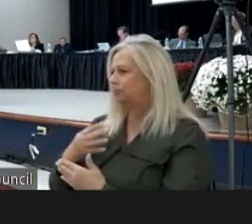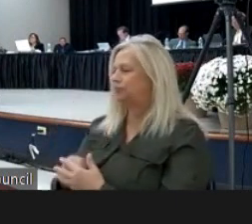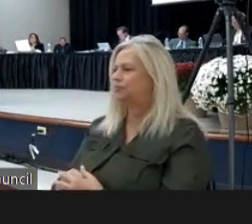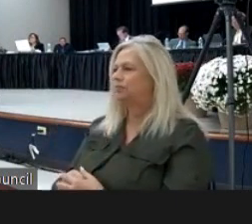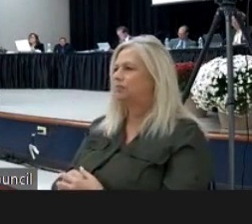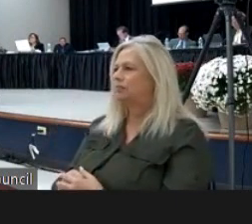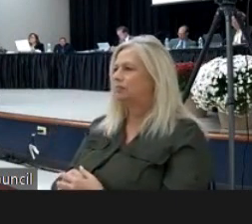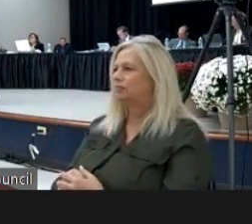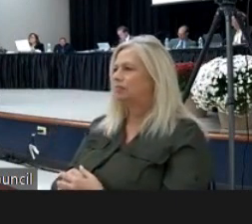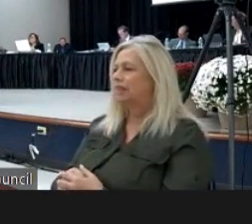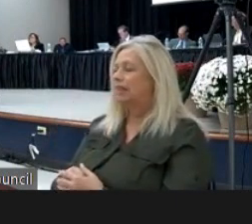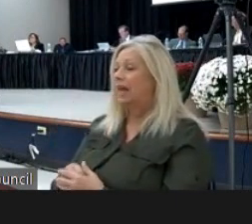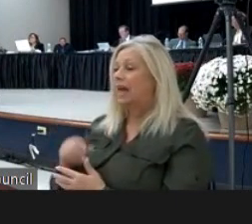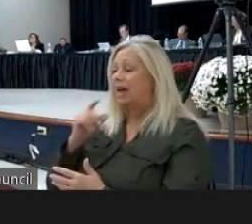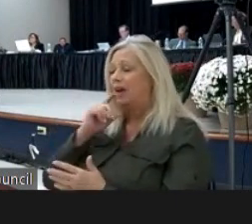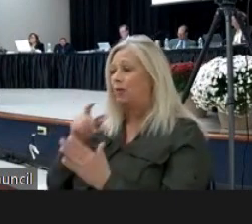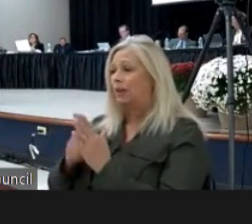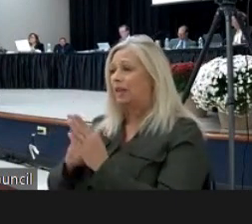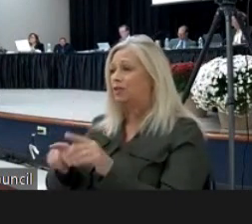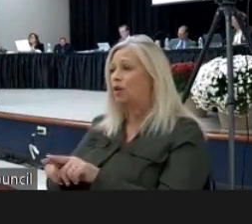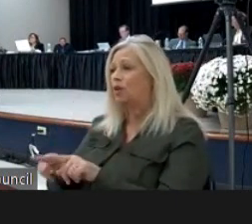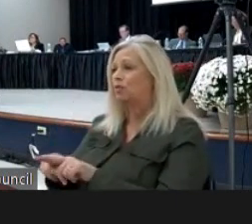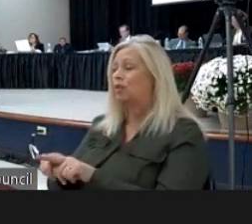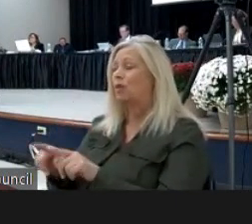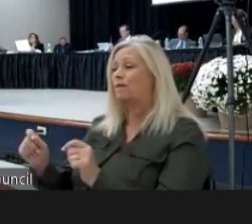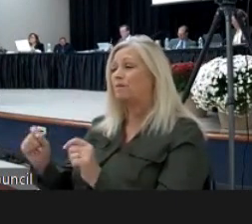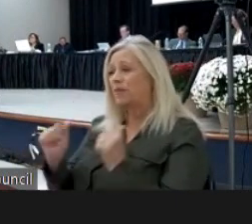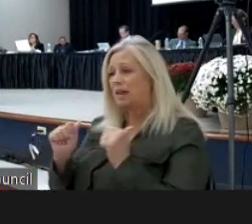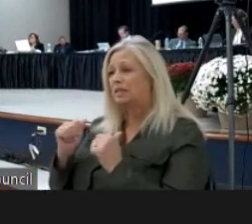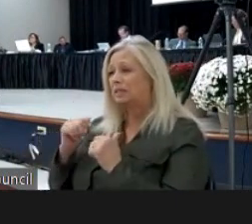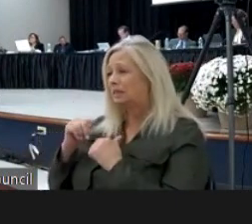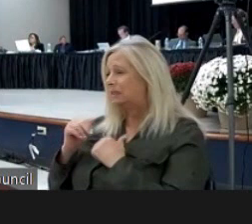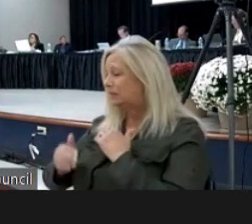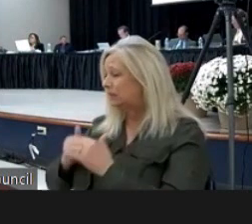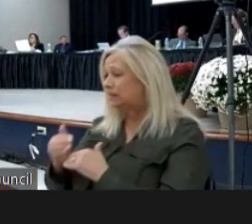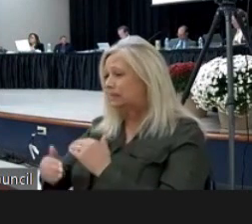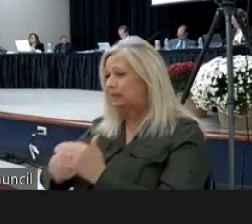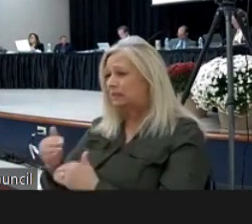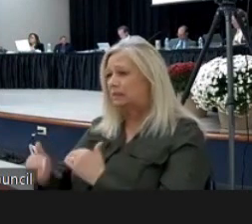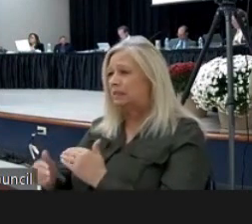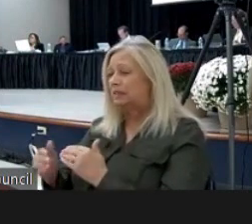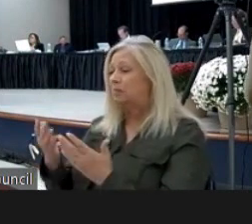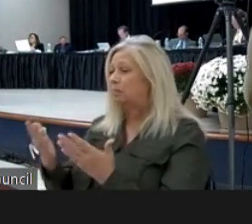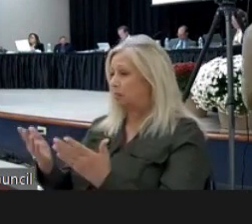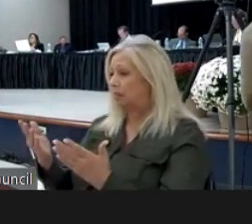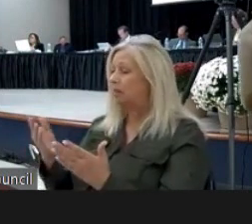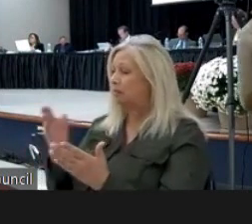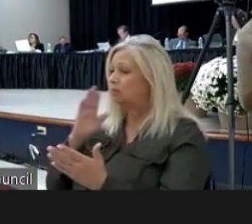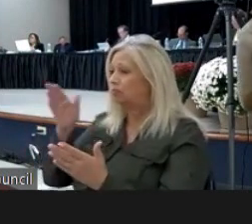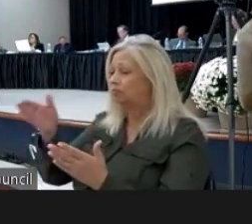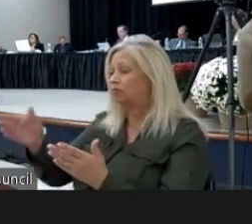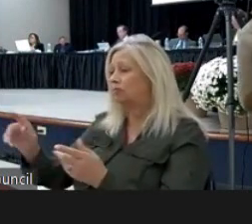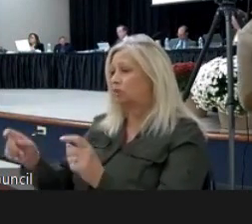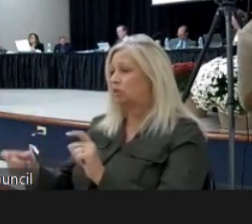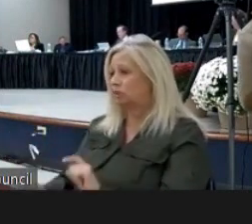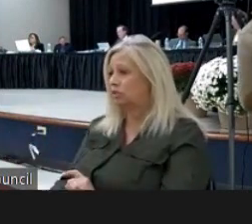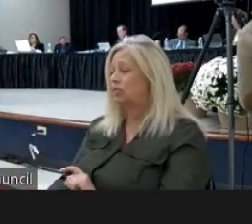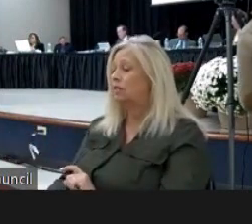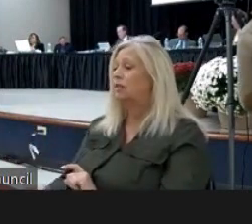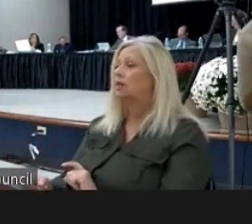I recognize that this is also really fast moving and that it definitely could be subject to change. I appreciate the